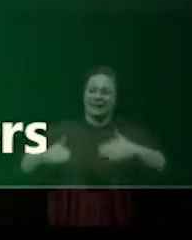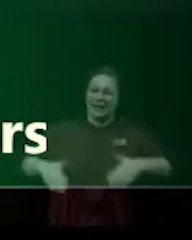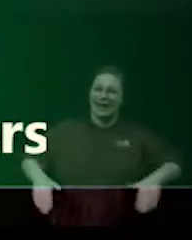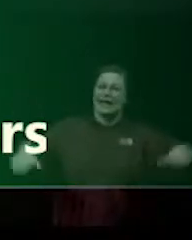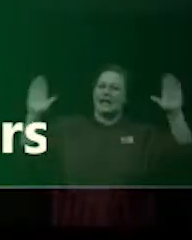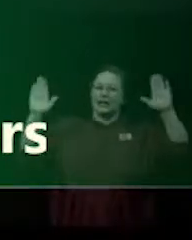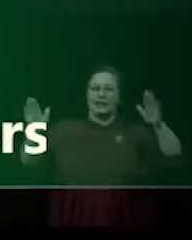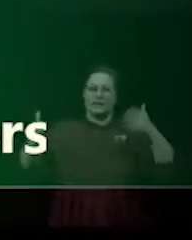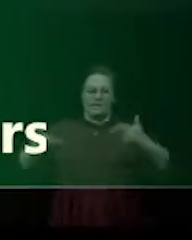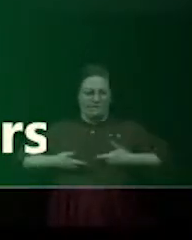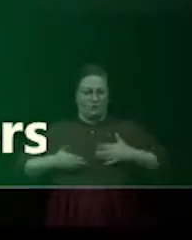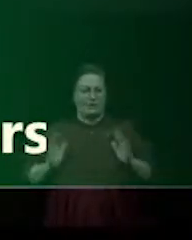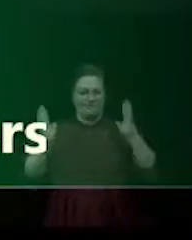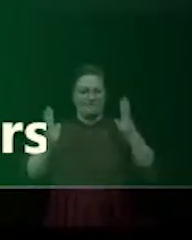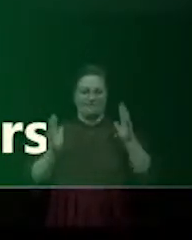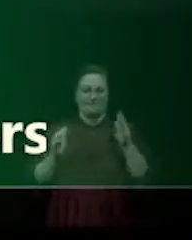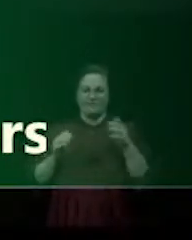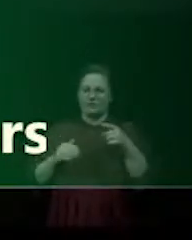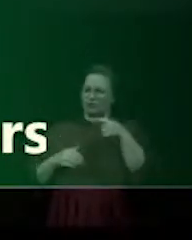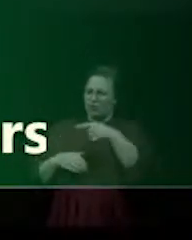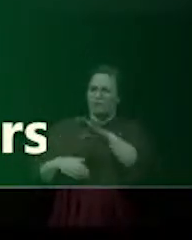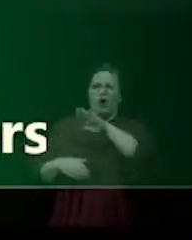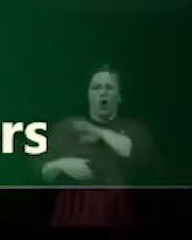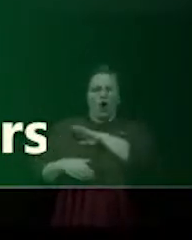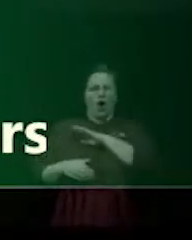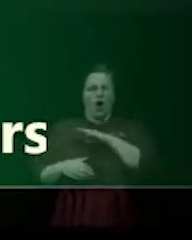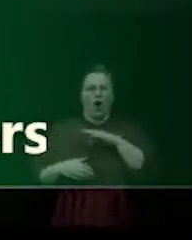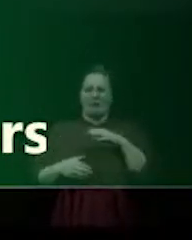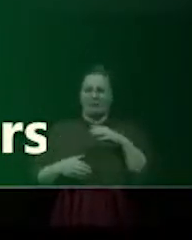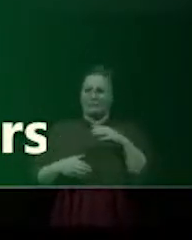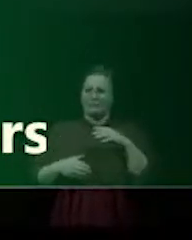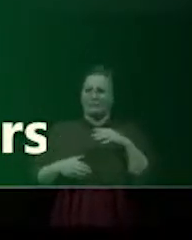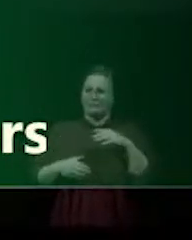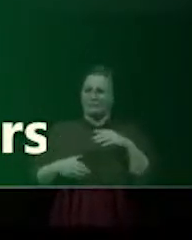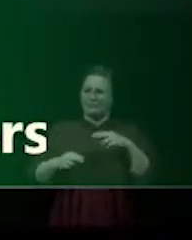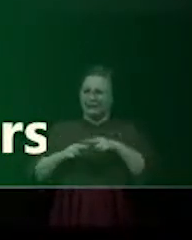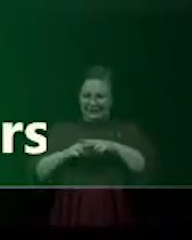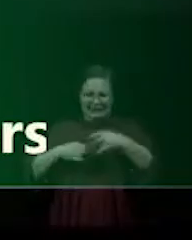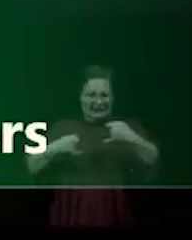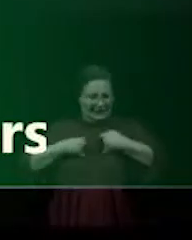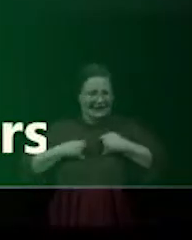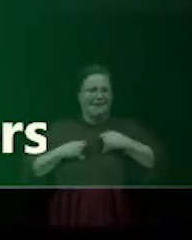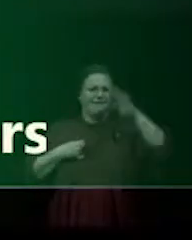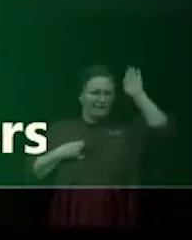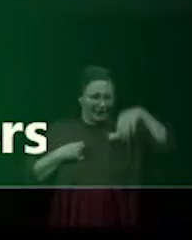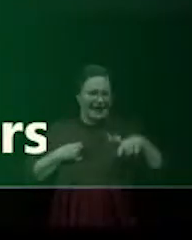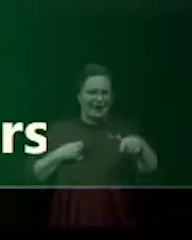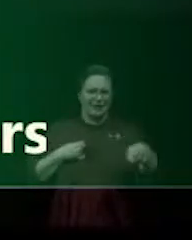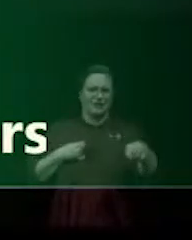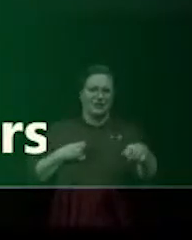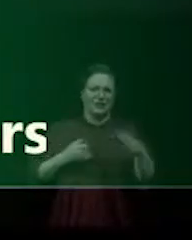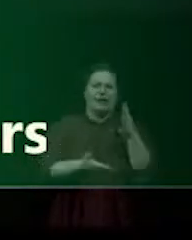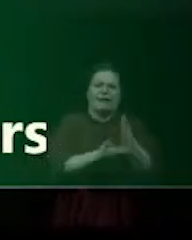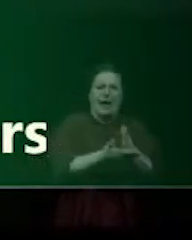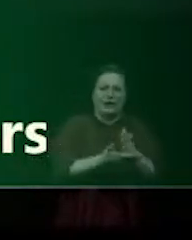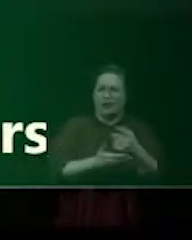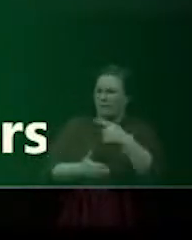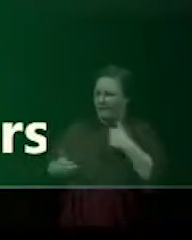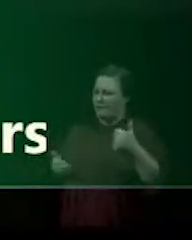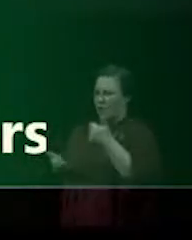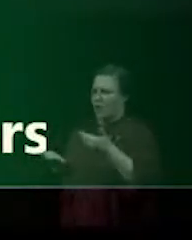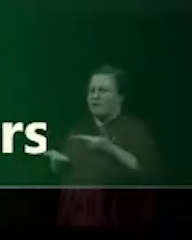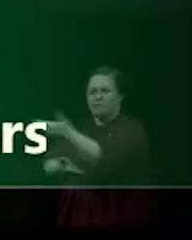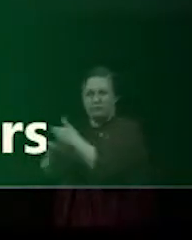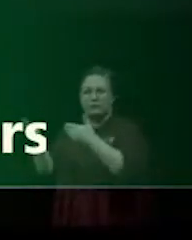and rights. They are endowed with reason and should act towards one another in a